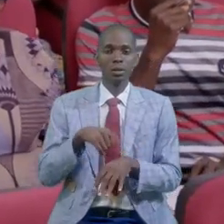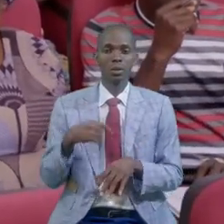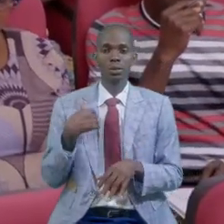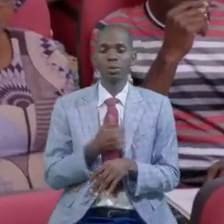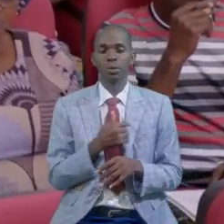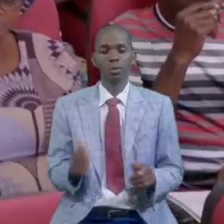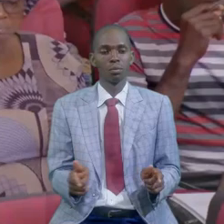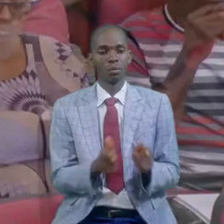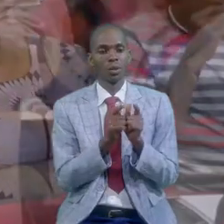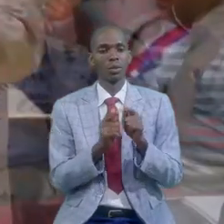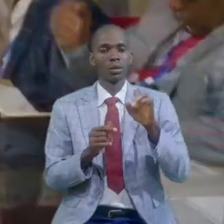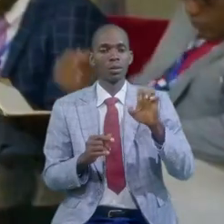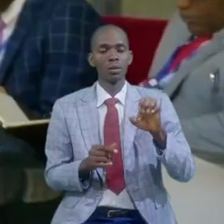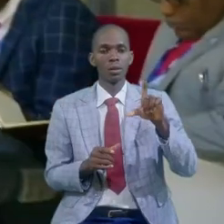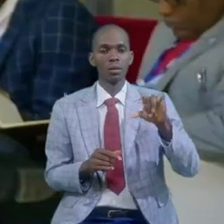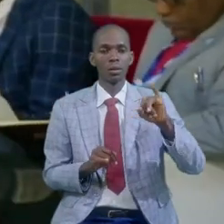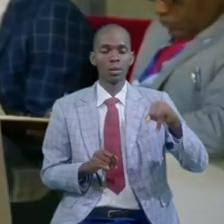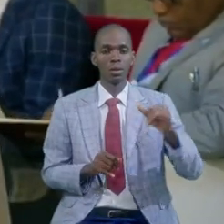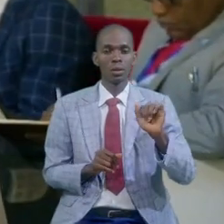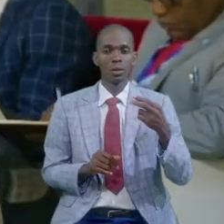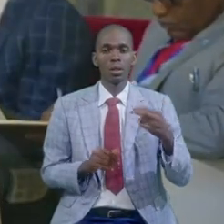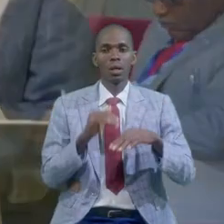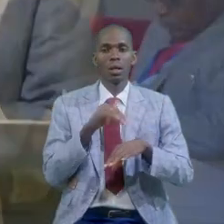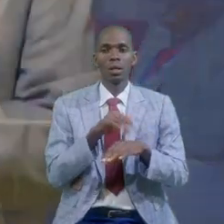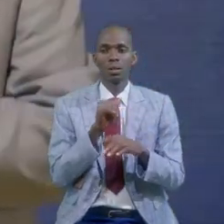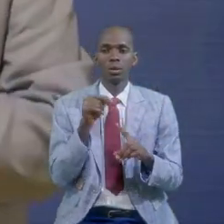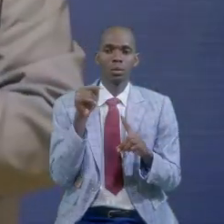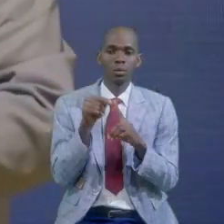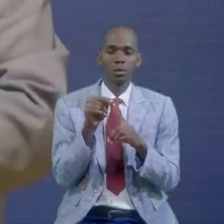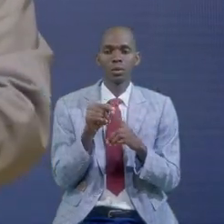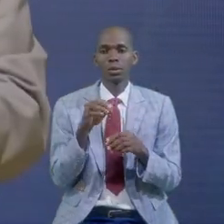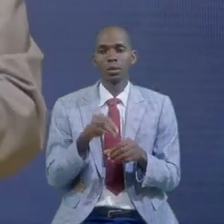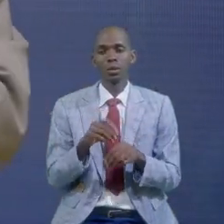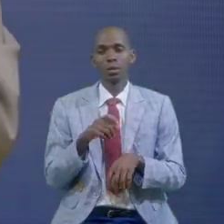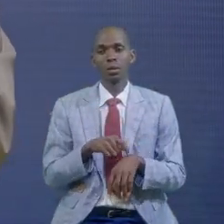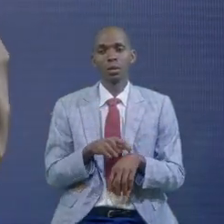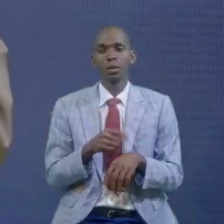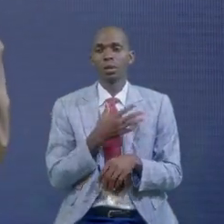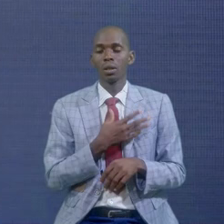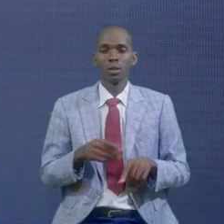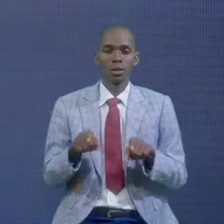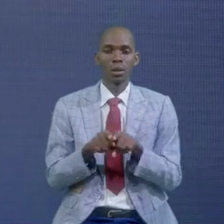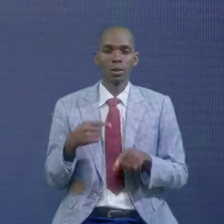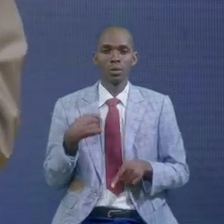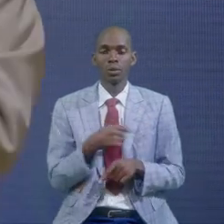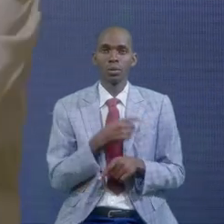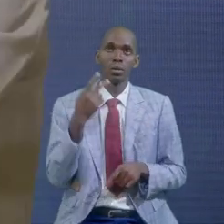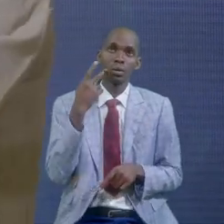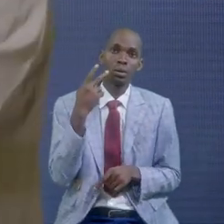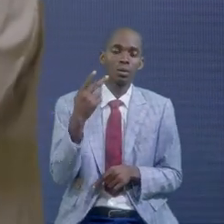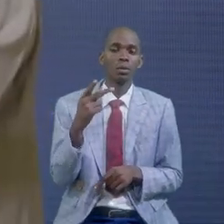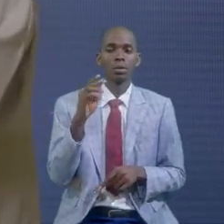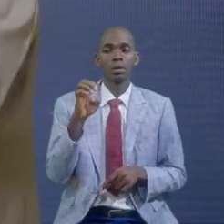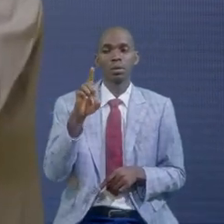at a particular point in time. And as we see him, we look